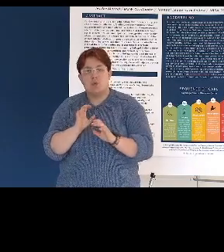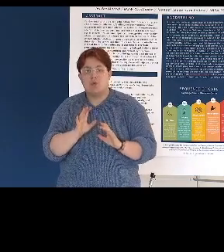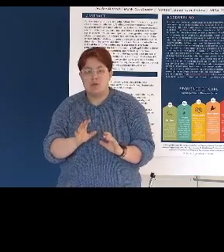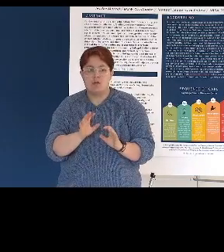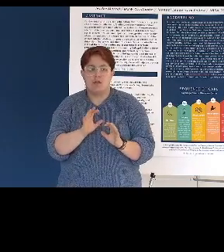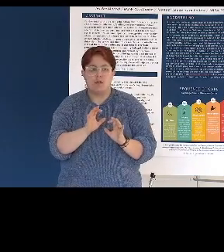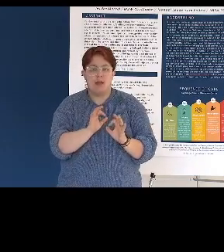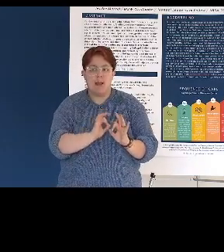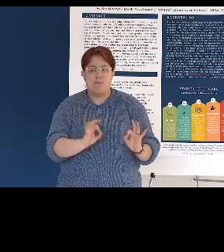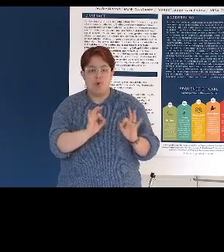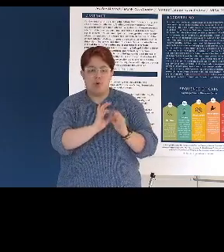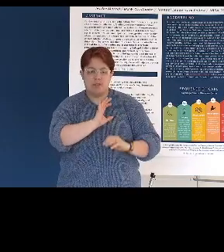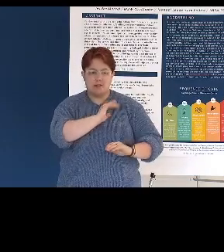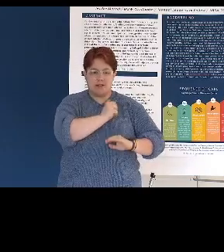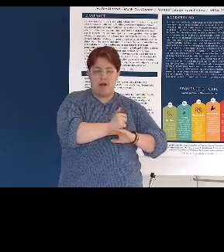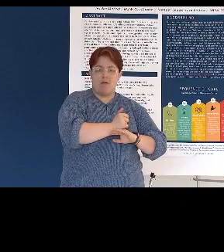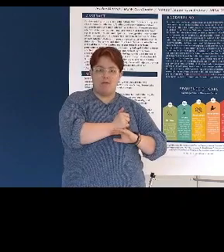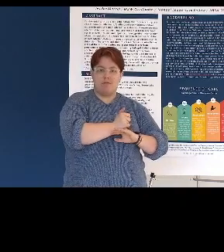innate capacities.